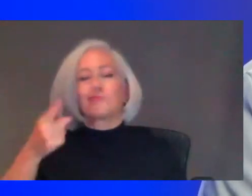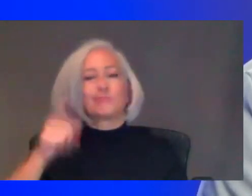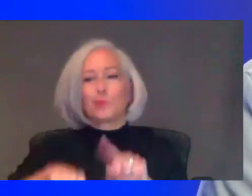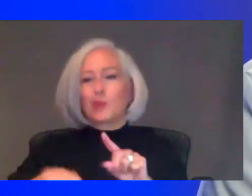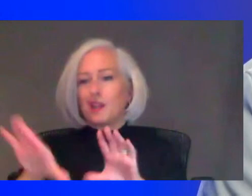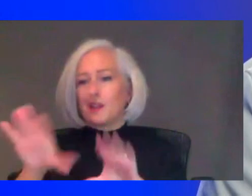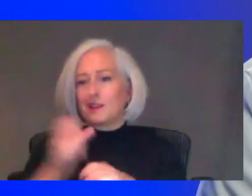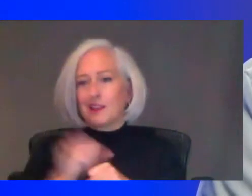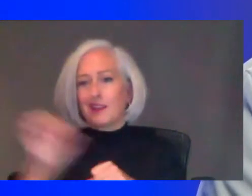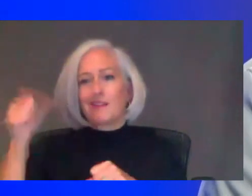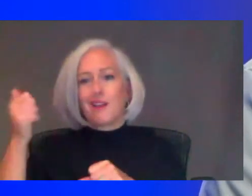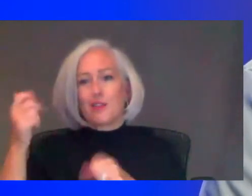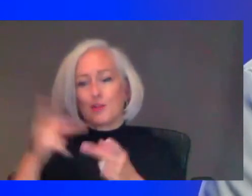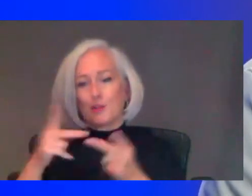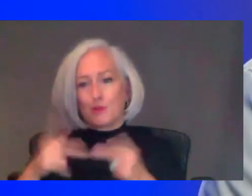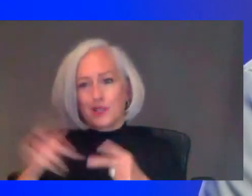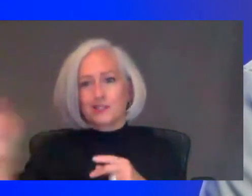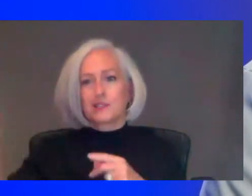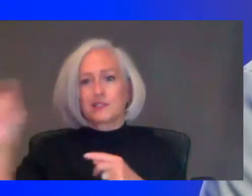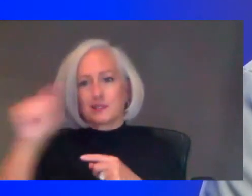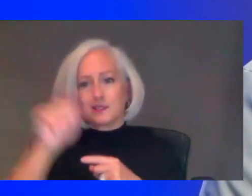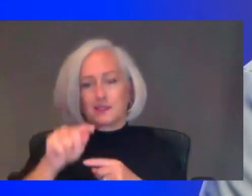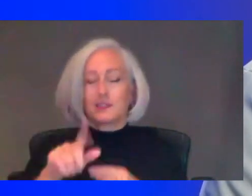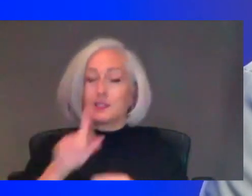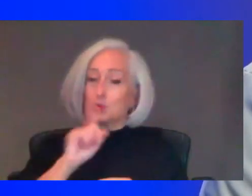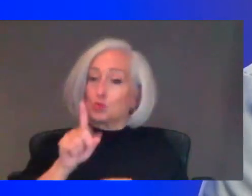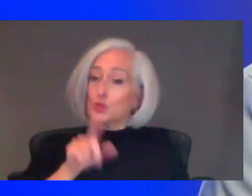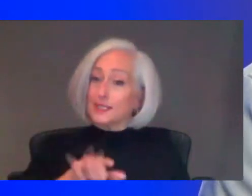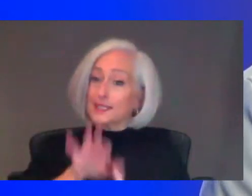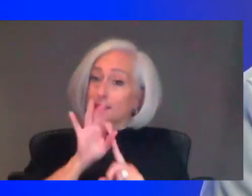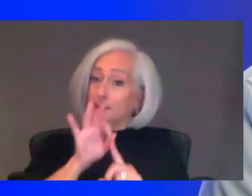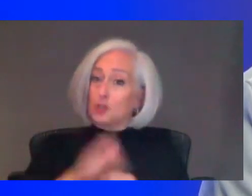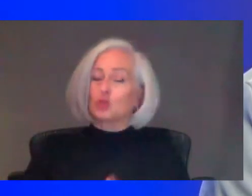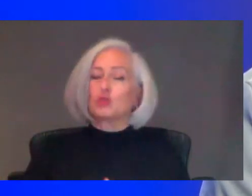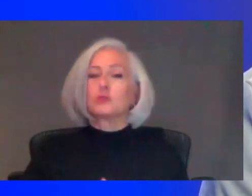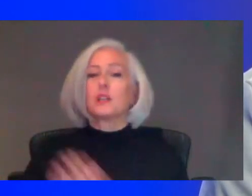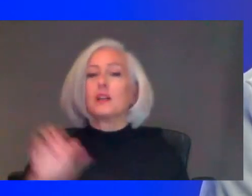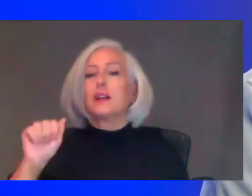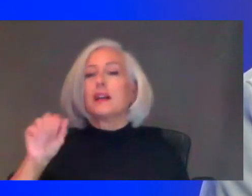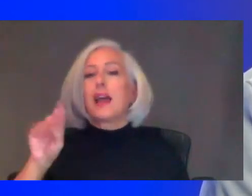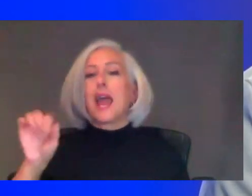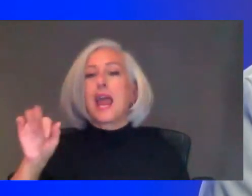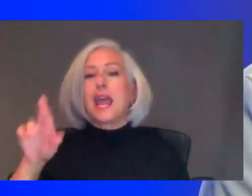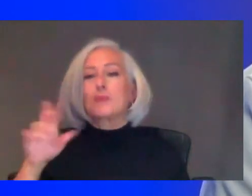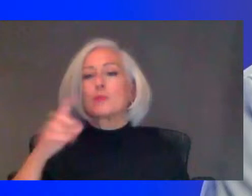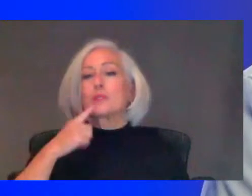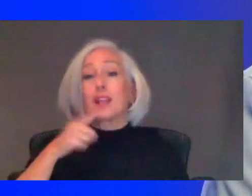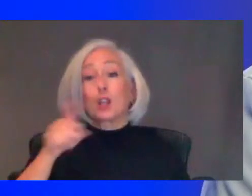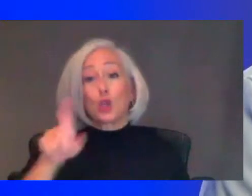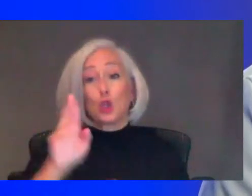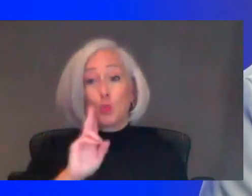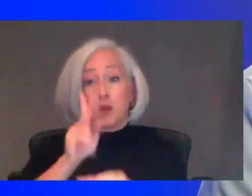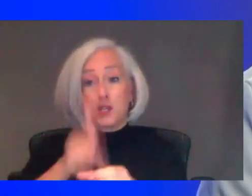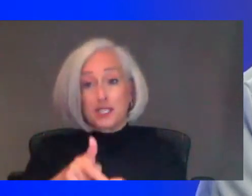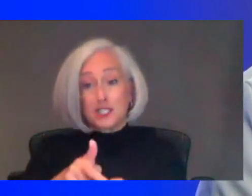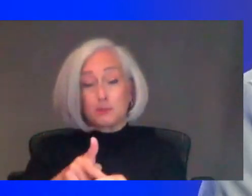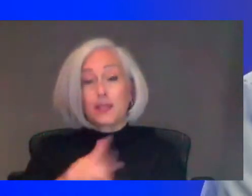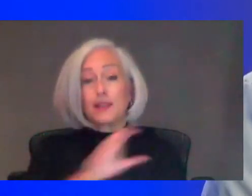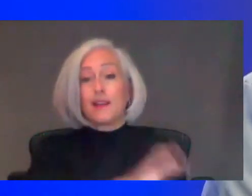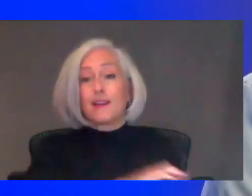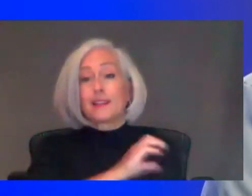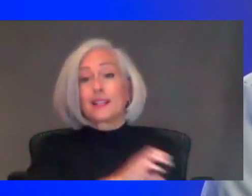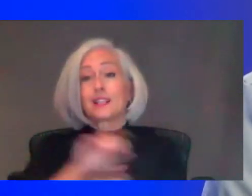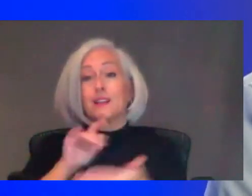is it's needed, and we need people to step in and say, I'll do this.